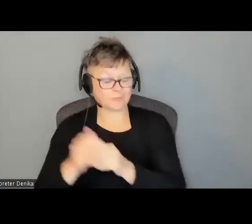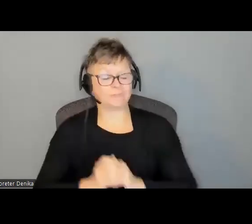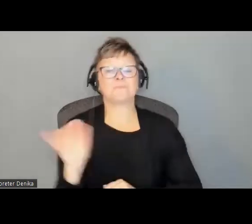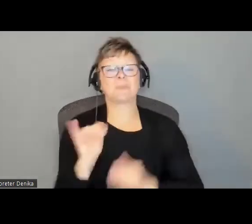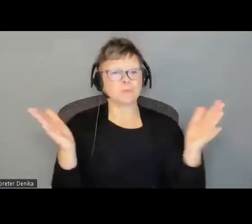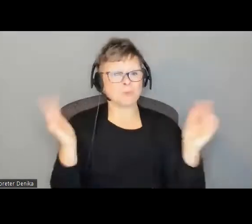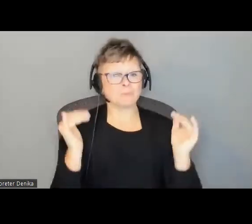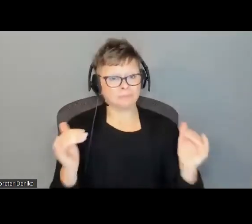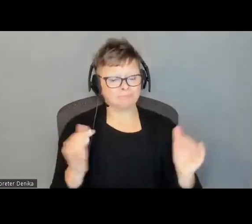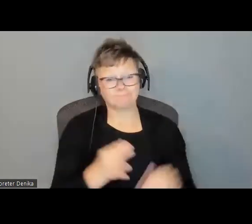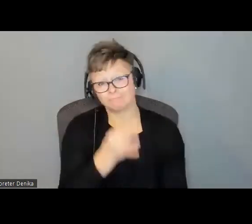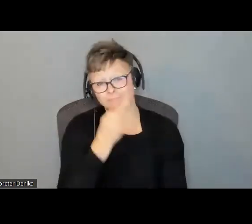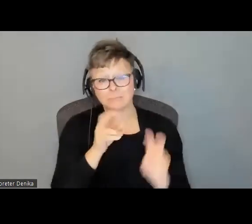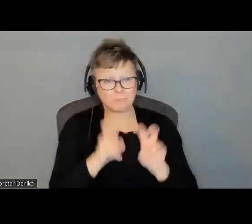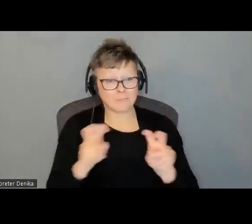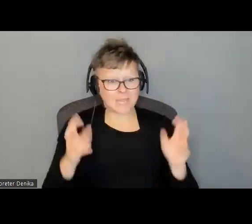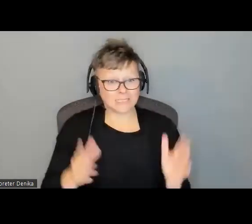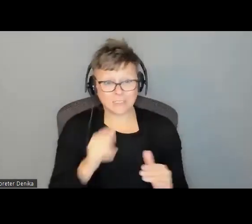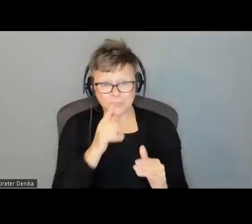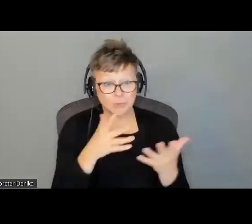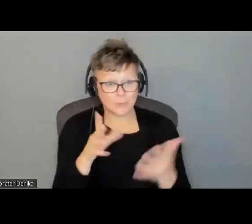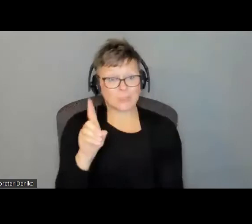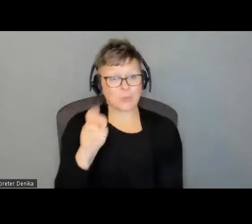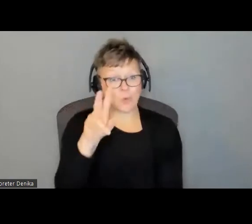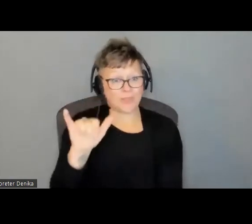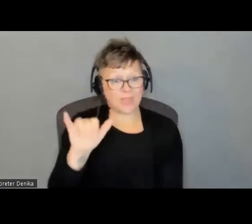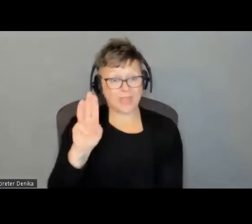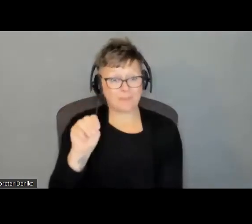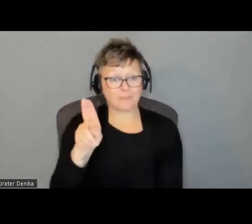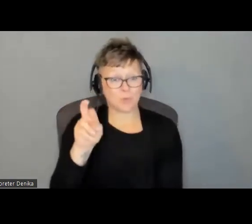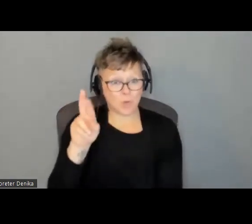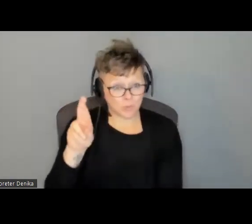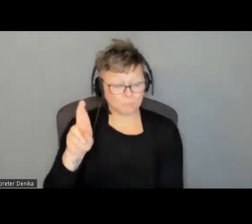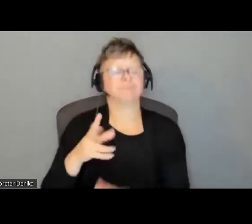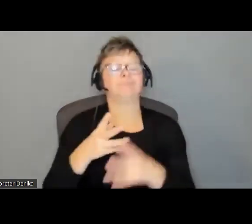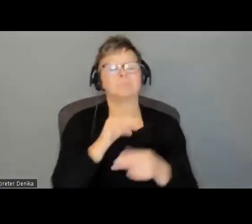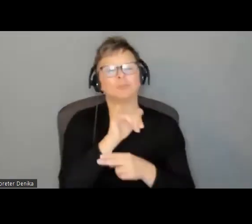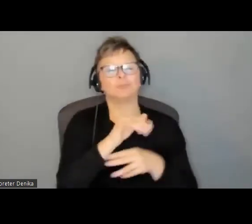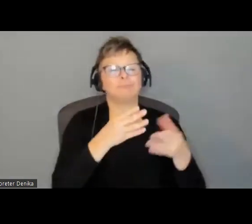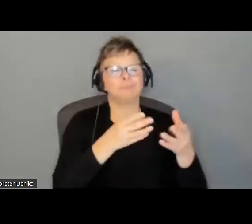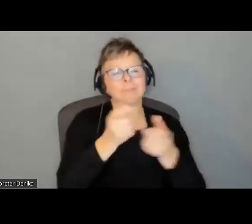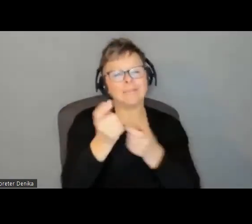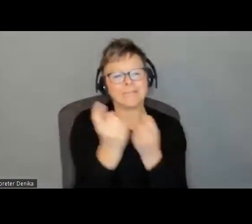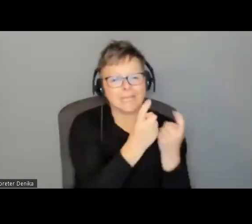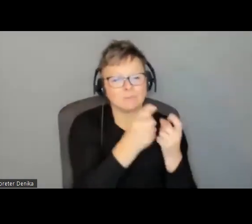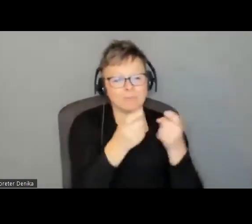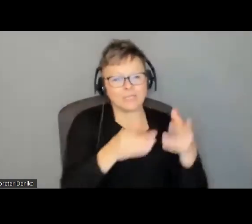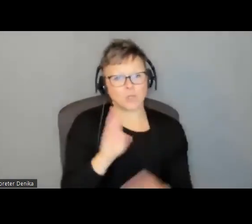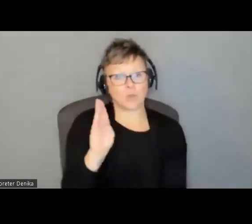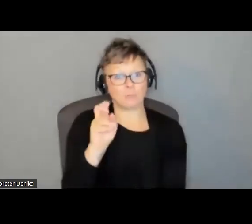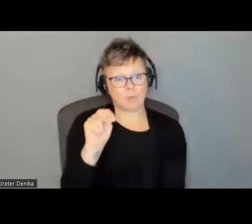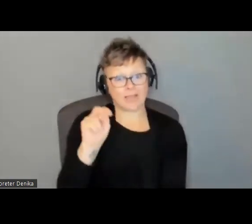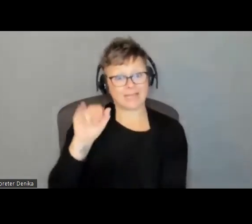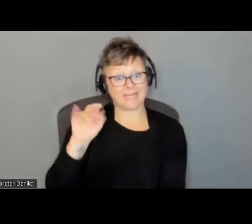our expert panelists. Dorothy Muir is the National Engagement Manager at Brain in Hand. Brian Foster is the